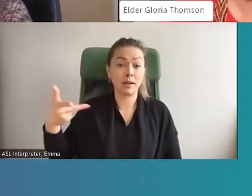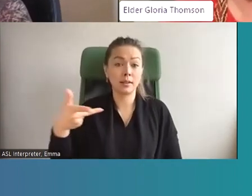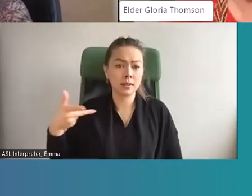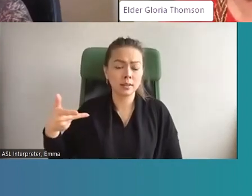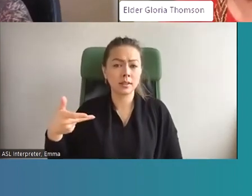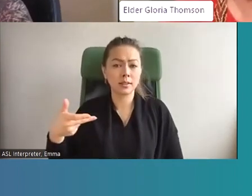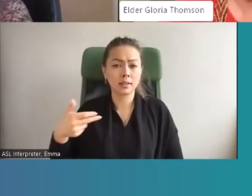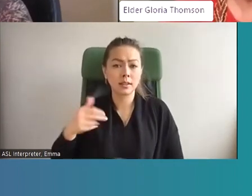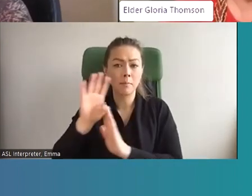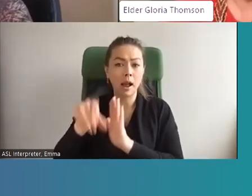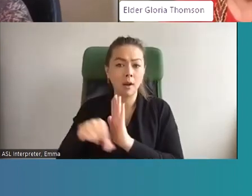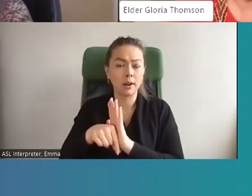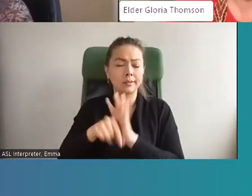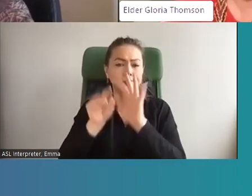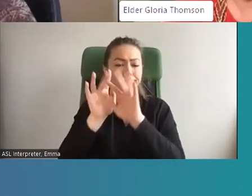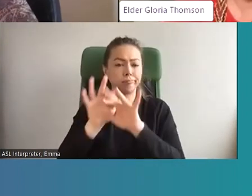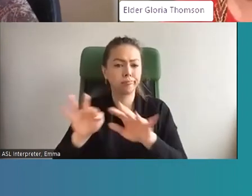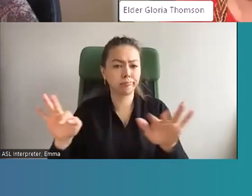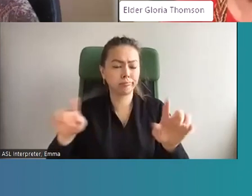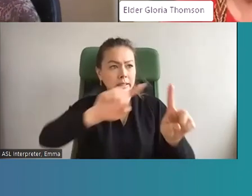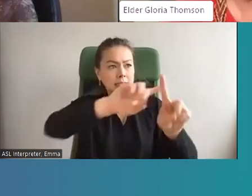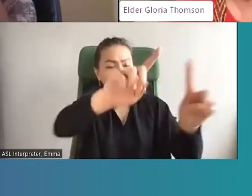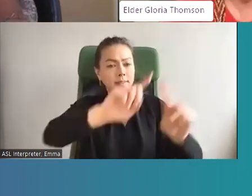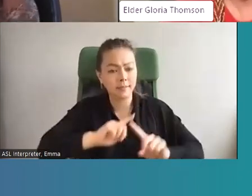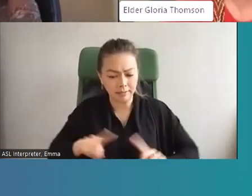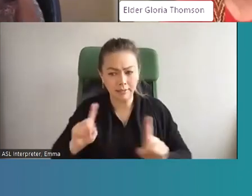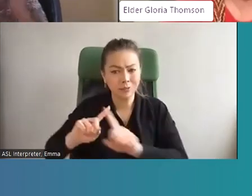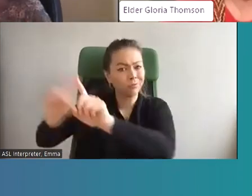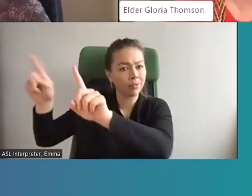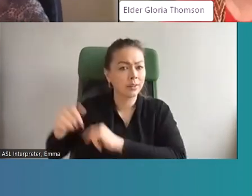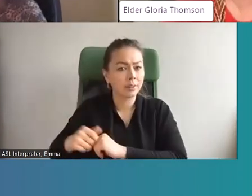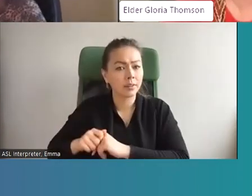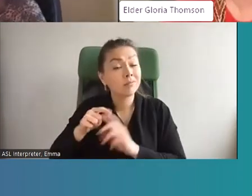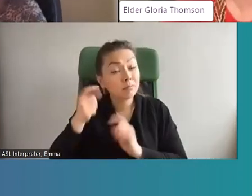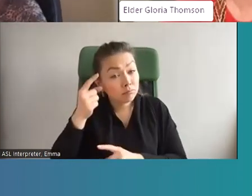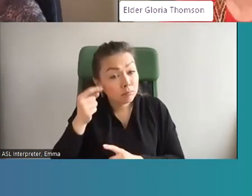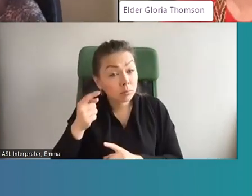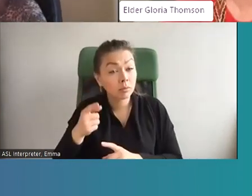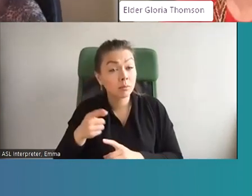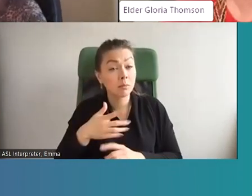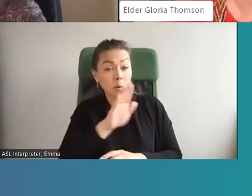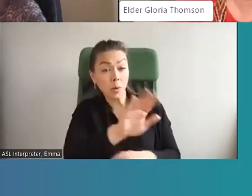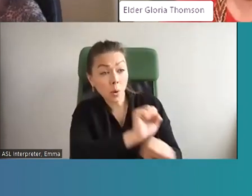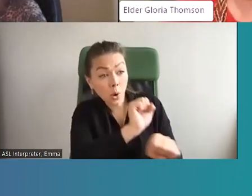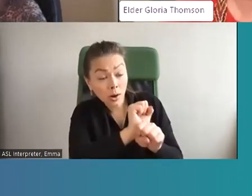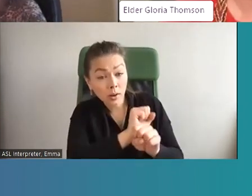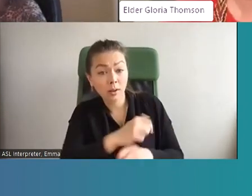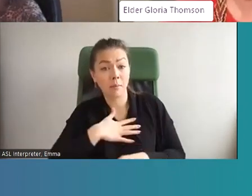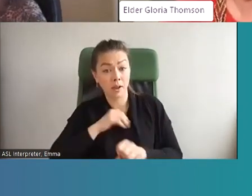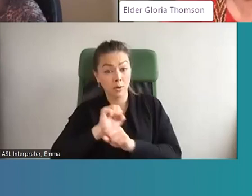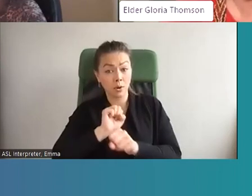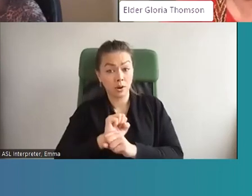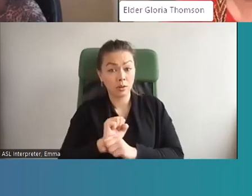different backgrounds, but we're all doing similar things to be present to